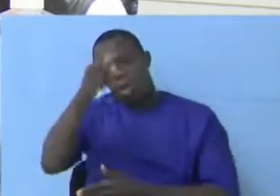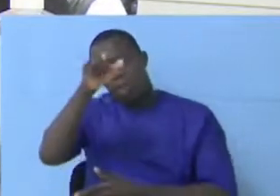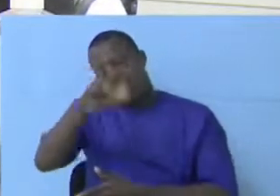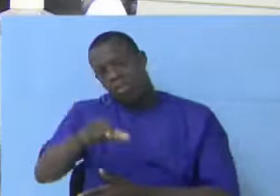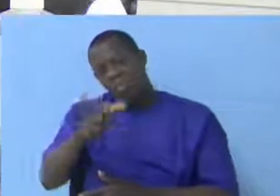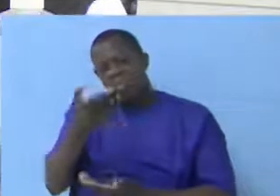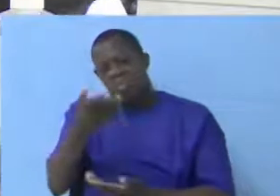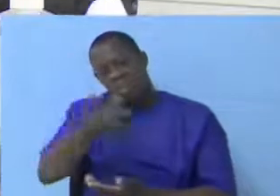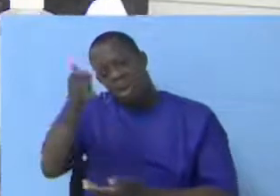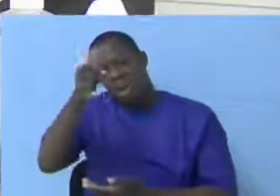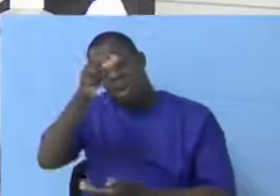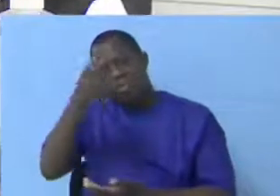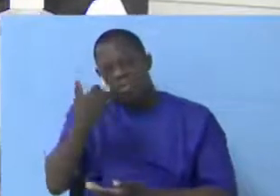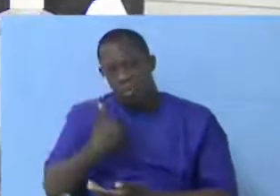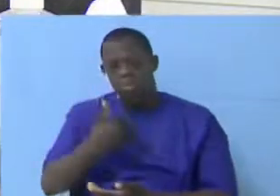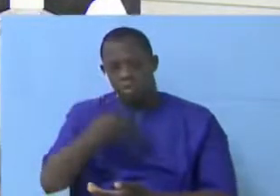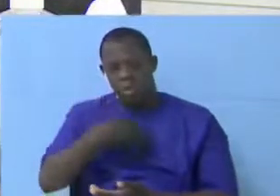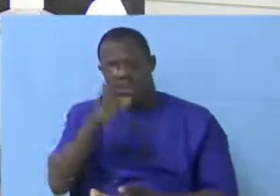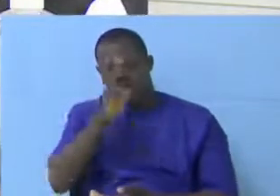What